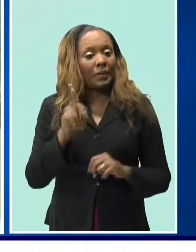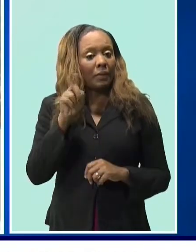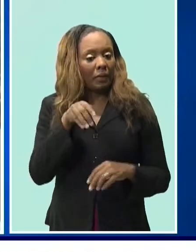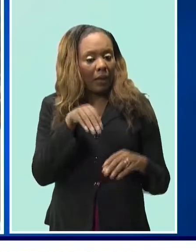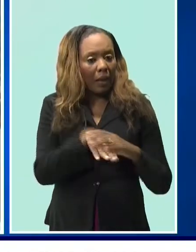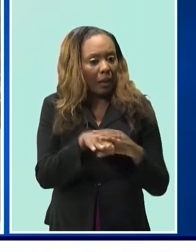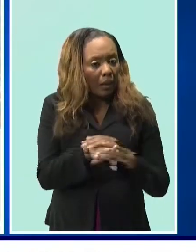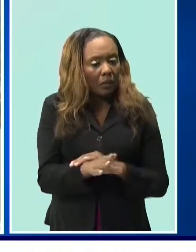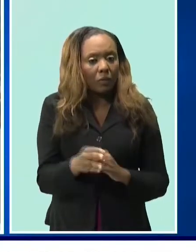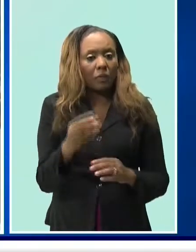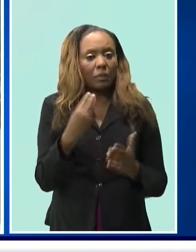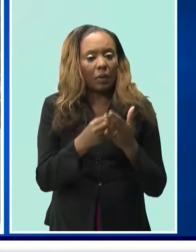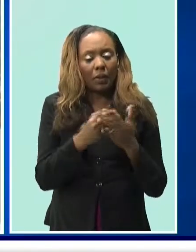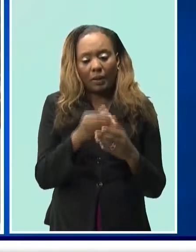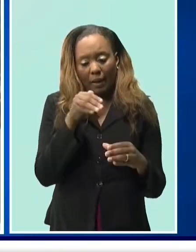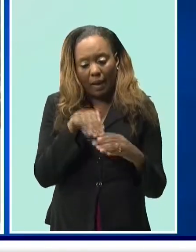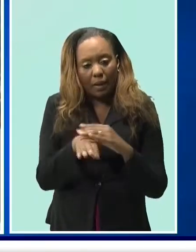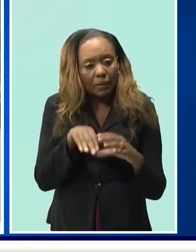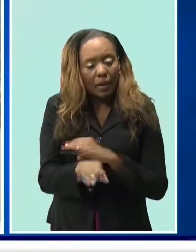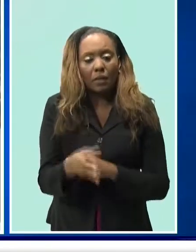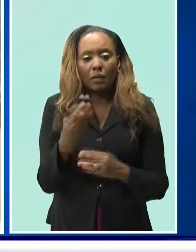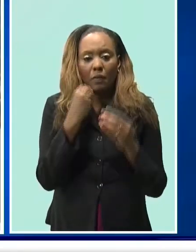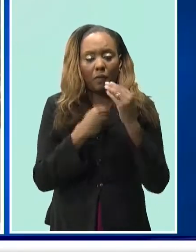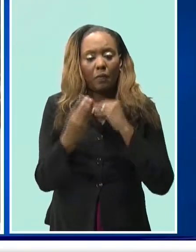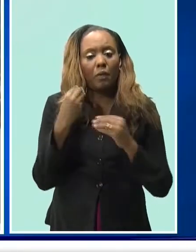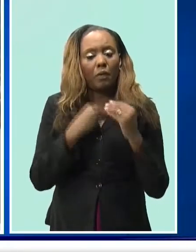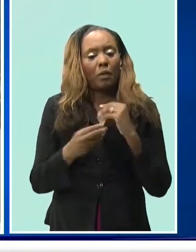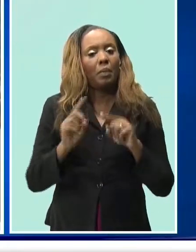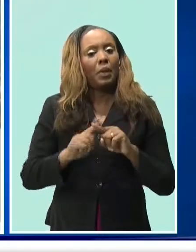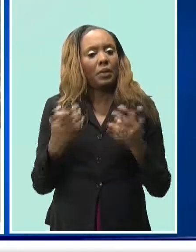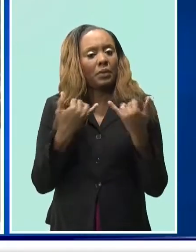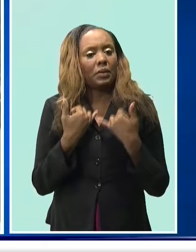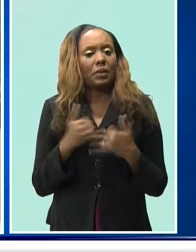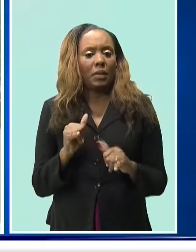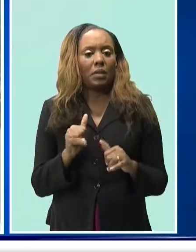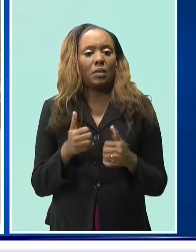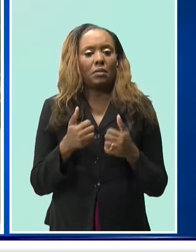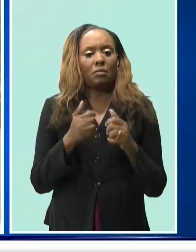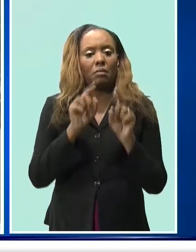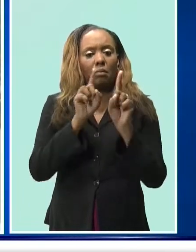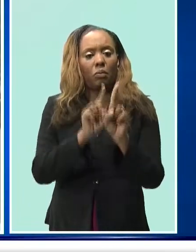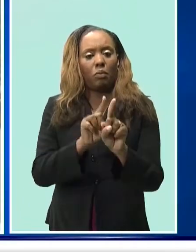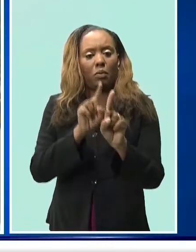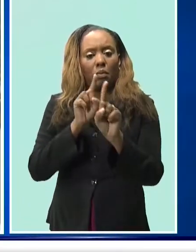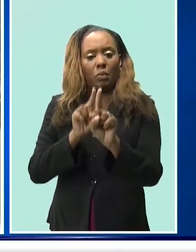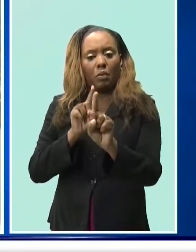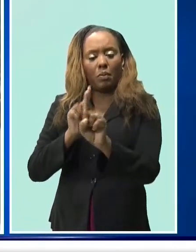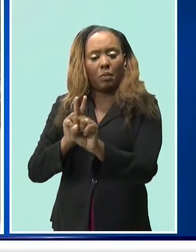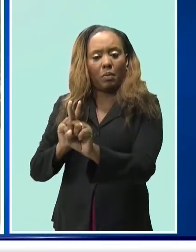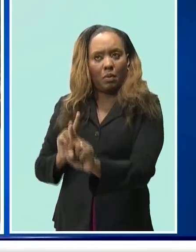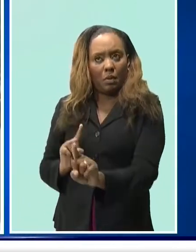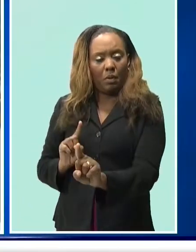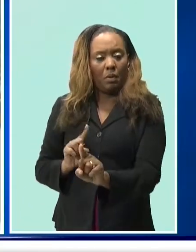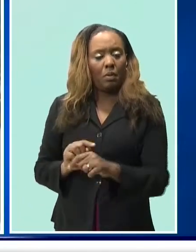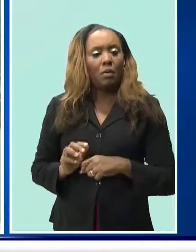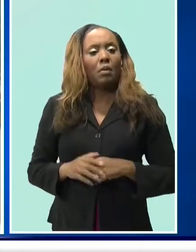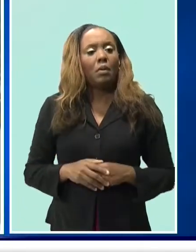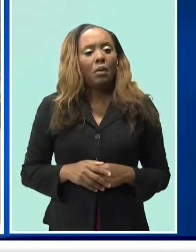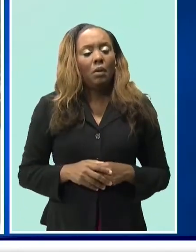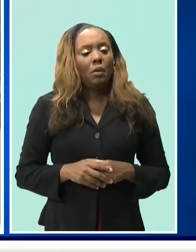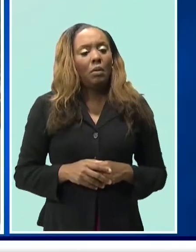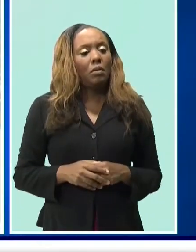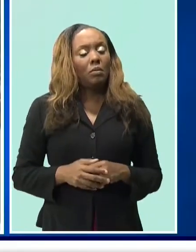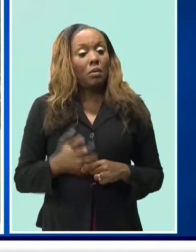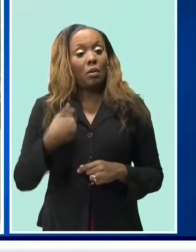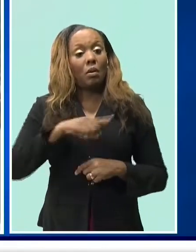public health need for physical distancing in order to try to make sure that we stay ahead of the epidemic. So we have